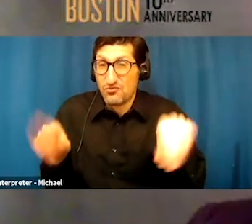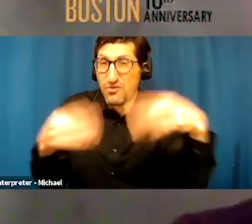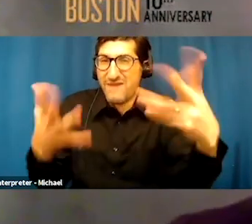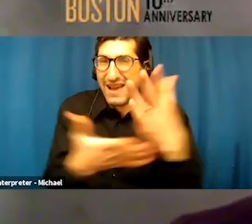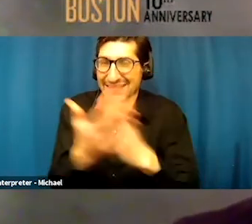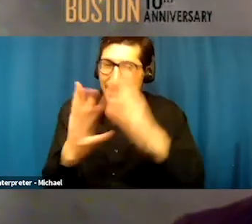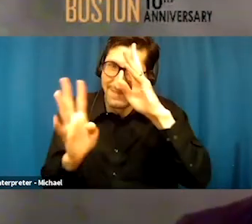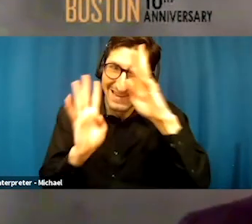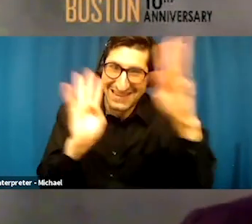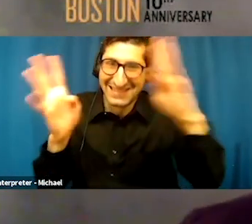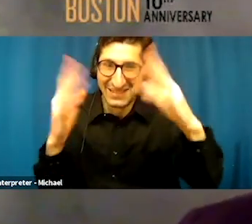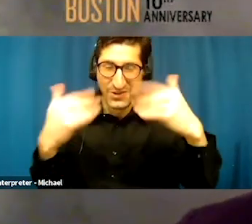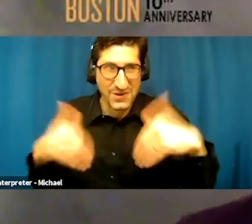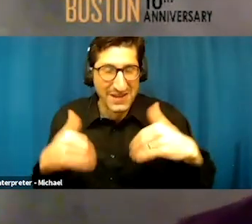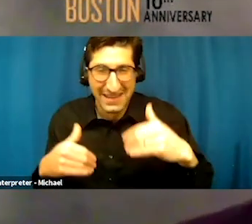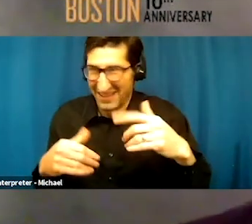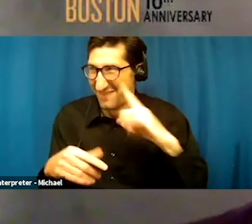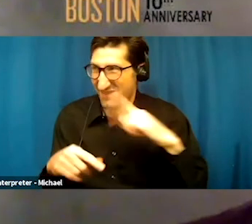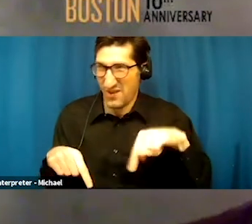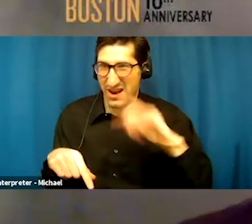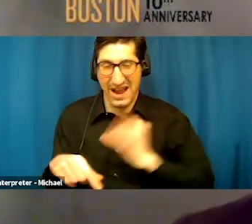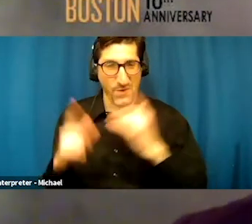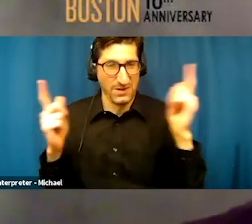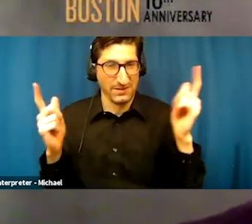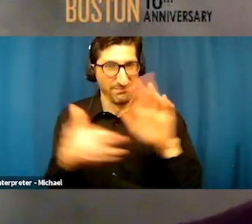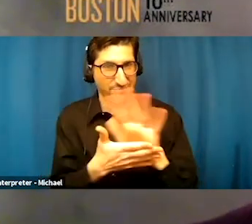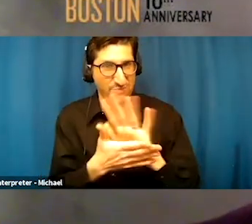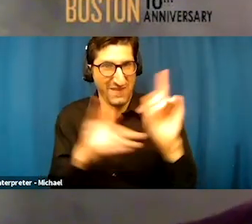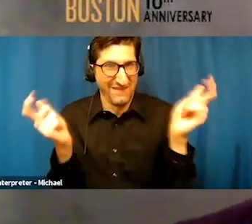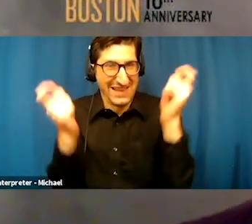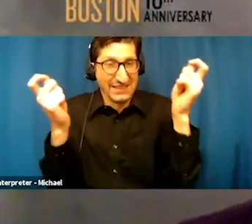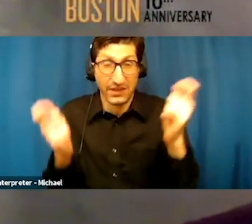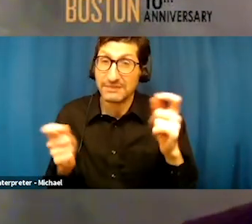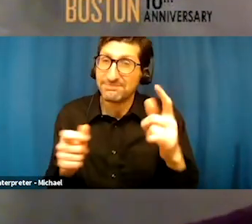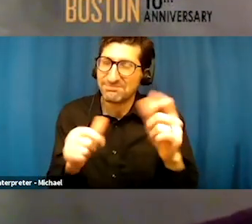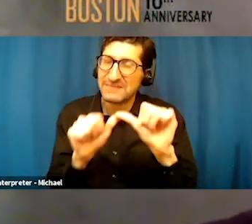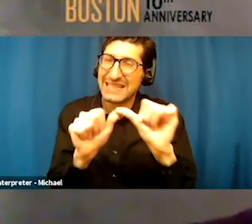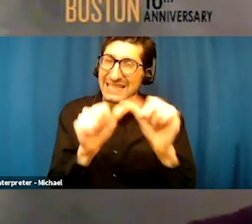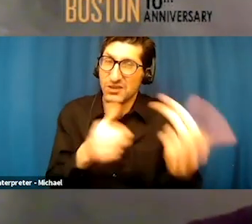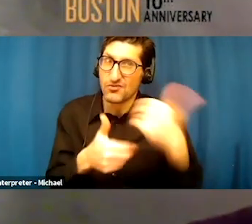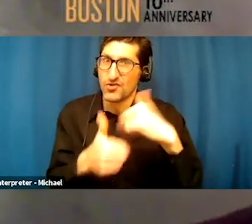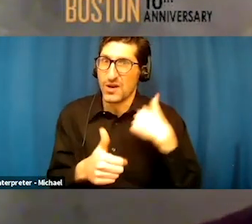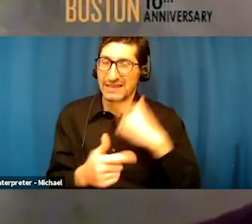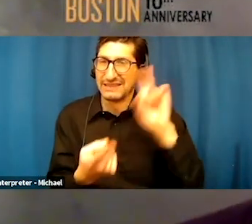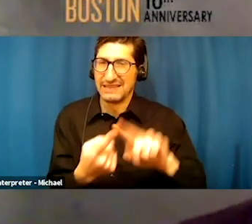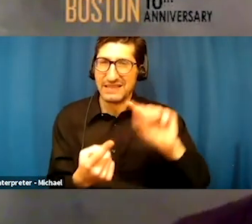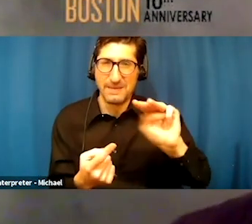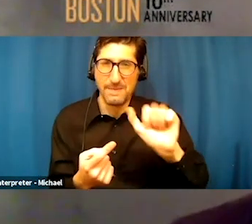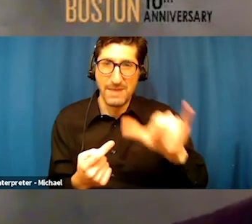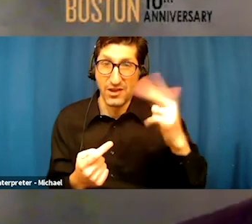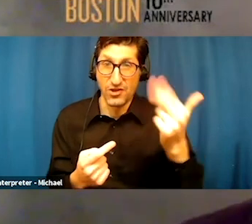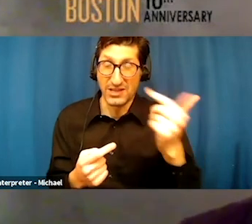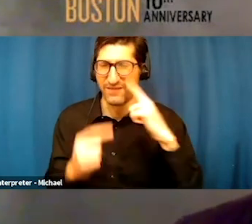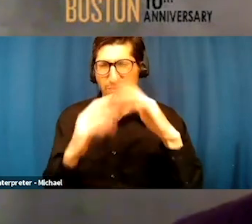creativity in this year's festival lineup. Join us through May 13th for a diverse international